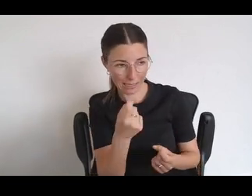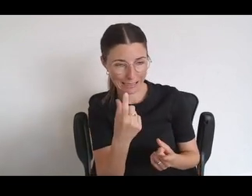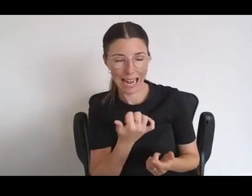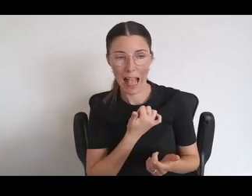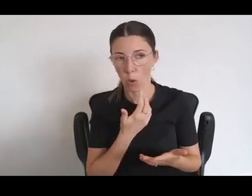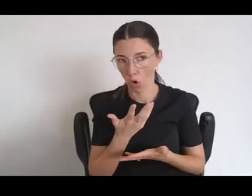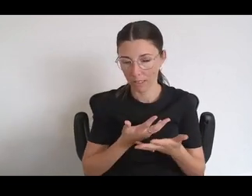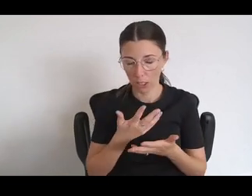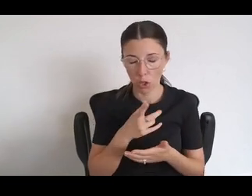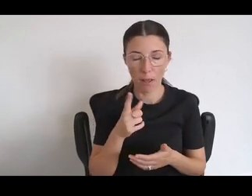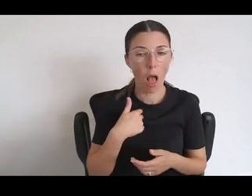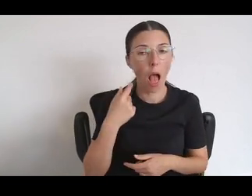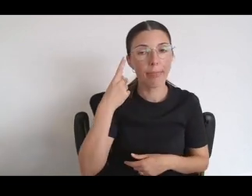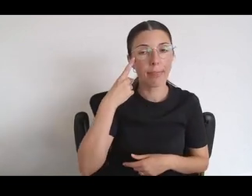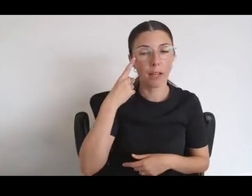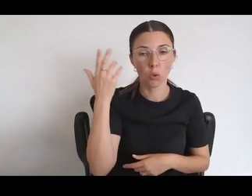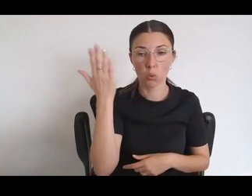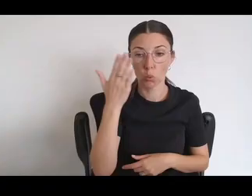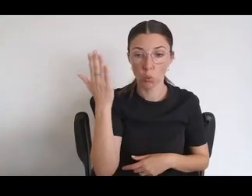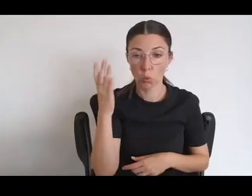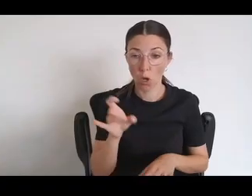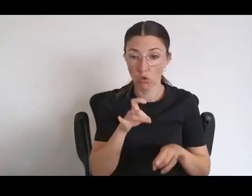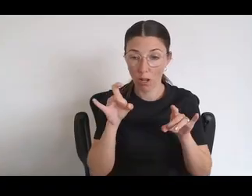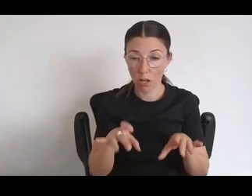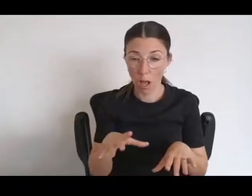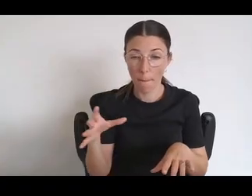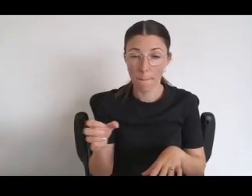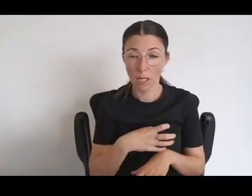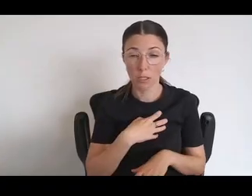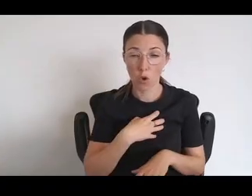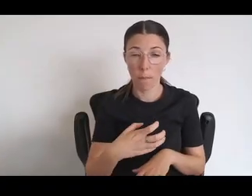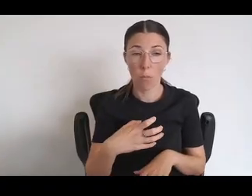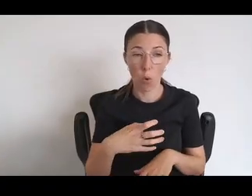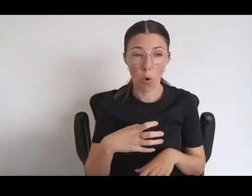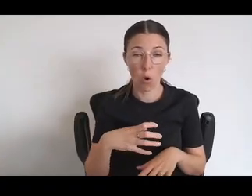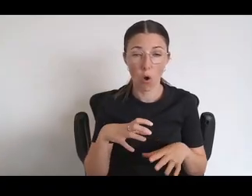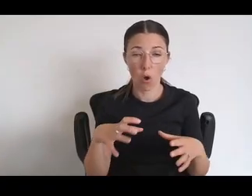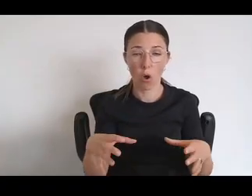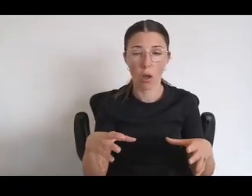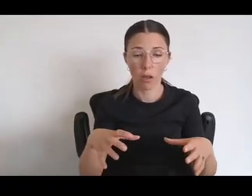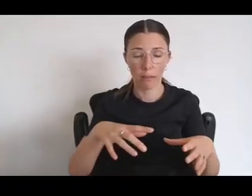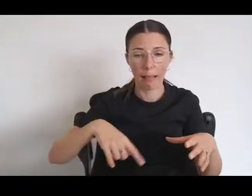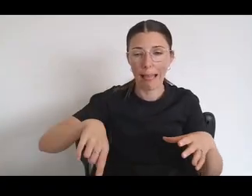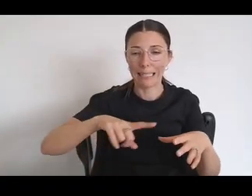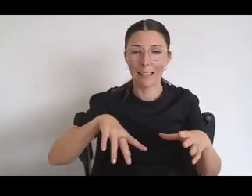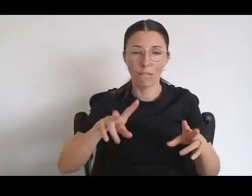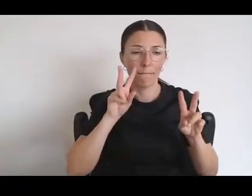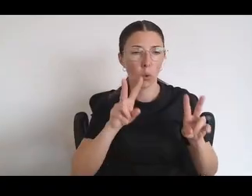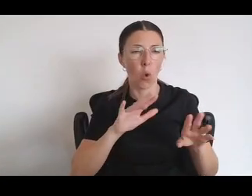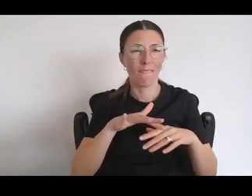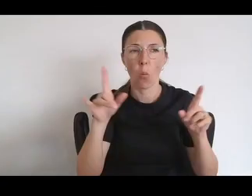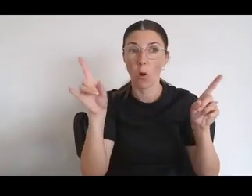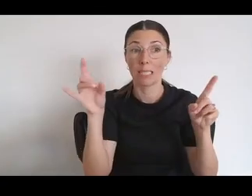I think the schools need to, here in Australia, need to have much more kind of a collective shared view about what is important in schooling. And this is